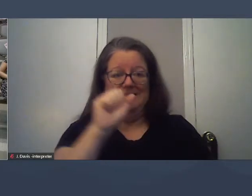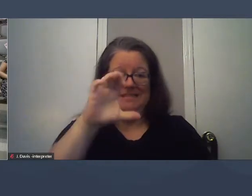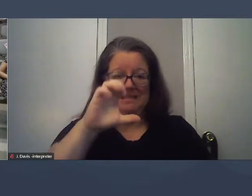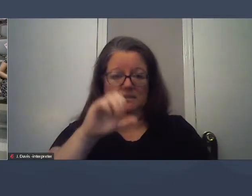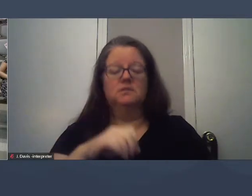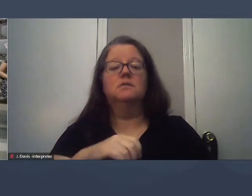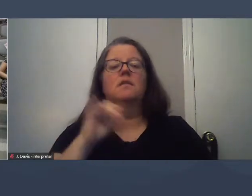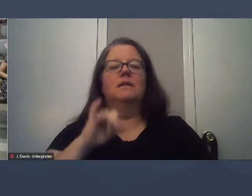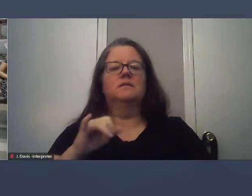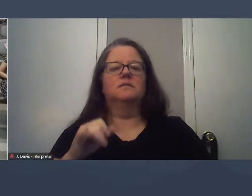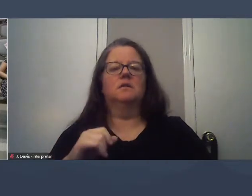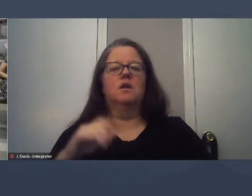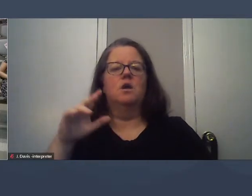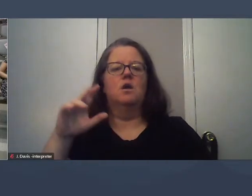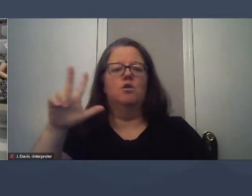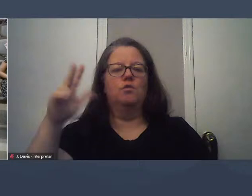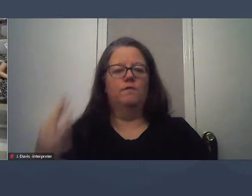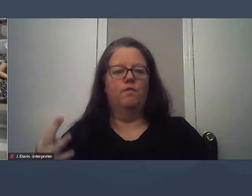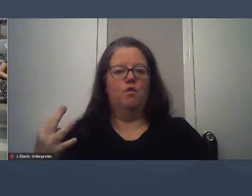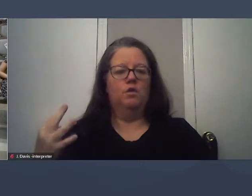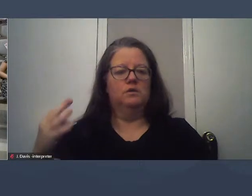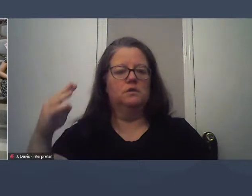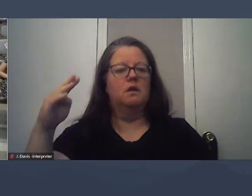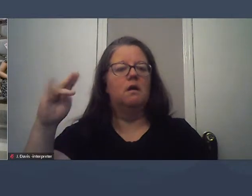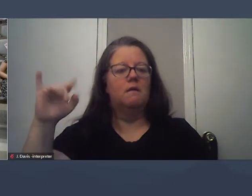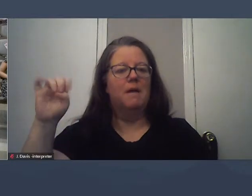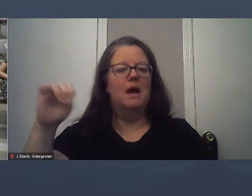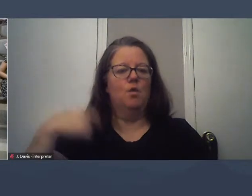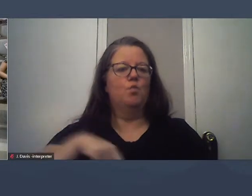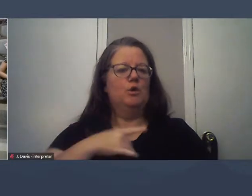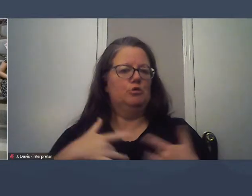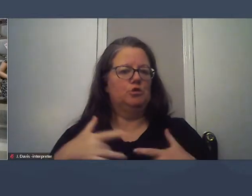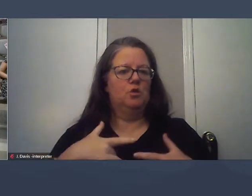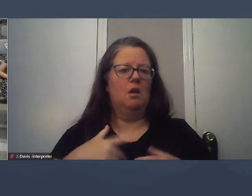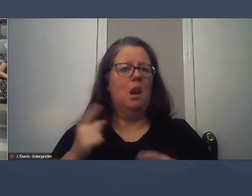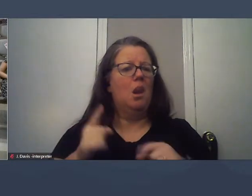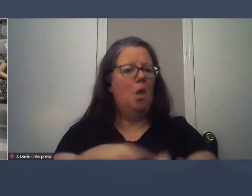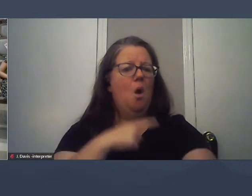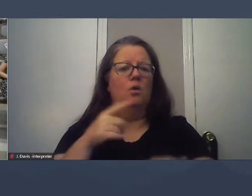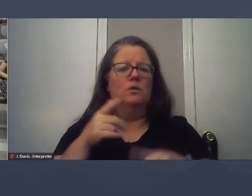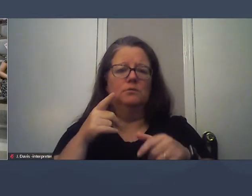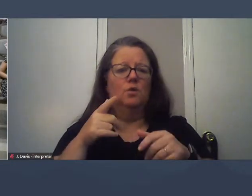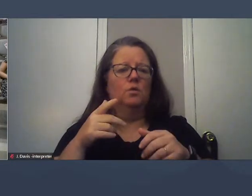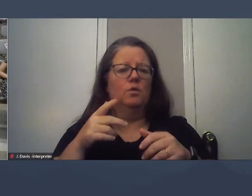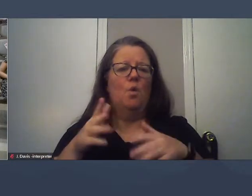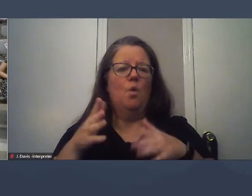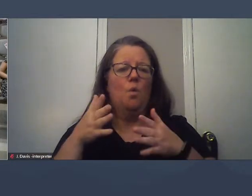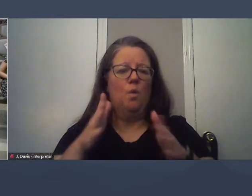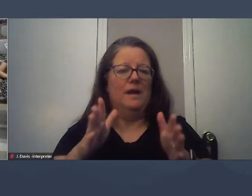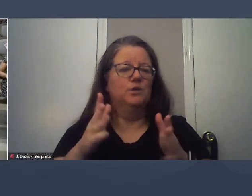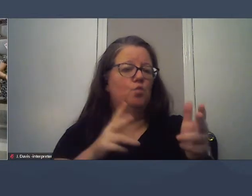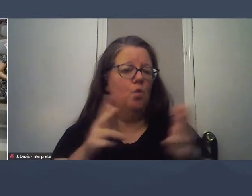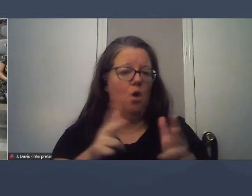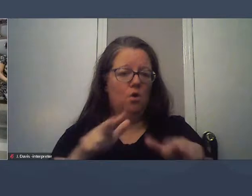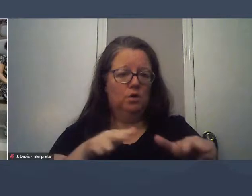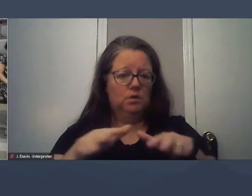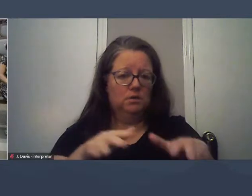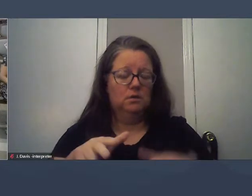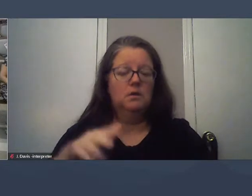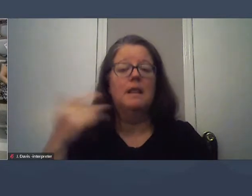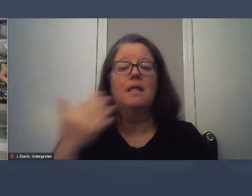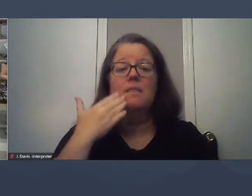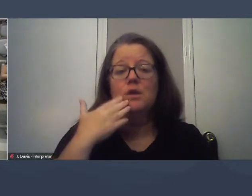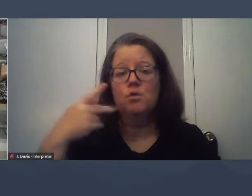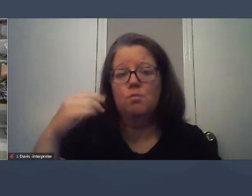Tom Lee, and it's about 3/4 of a mile. So those are our concerns, and we thank you for having us. Thank you, Mr. Price. I